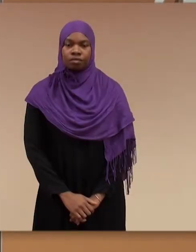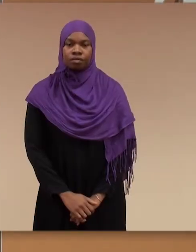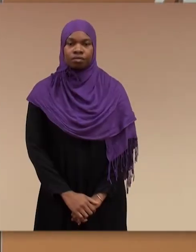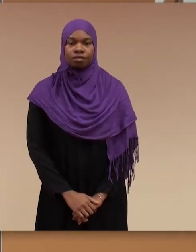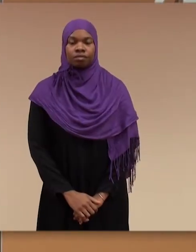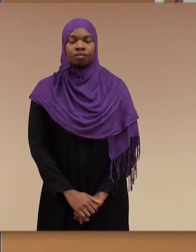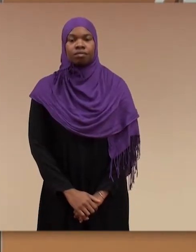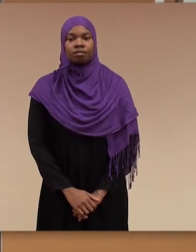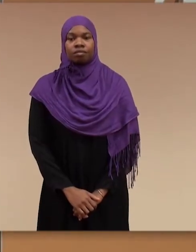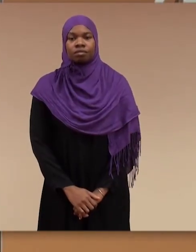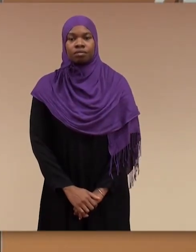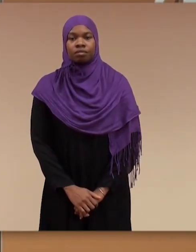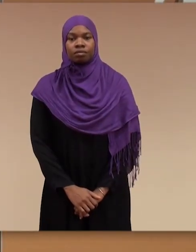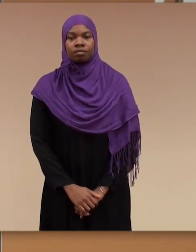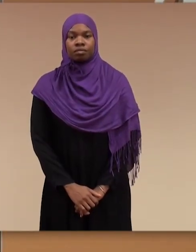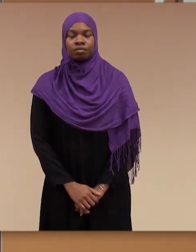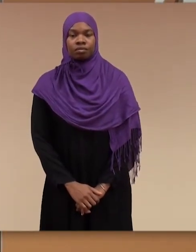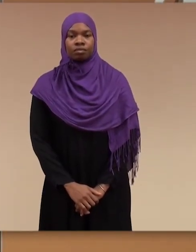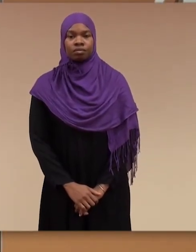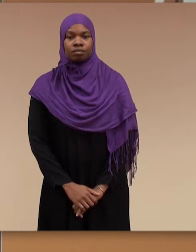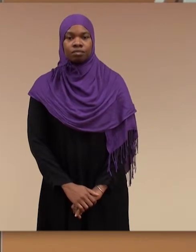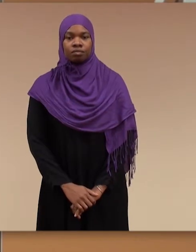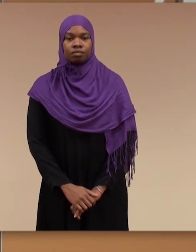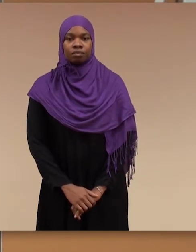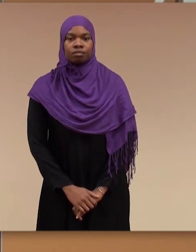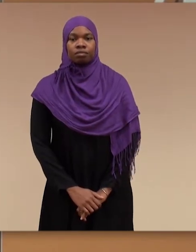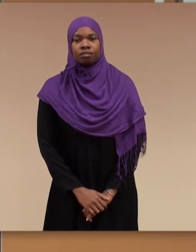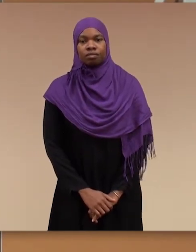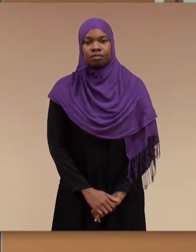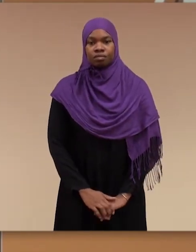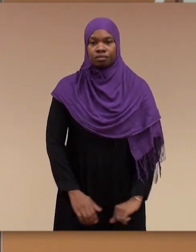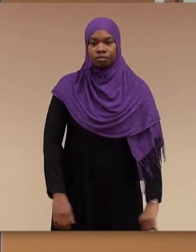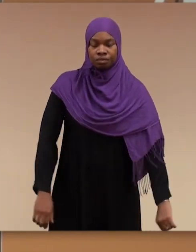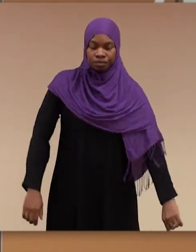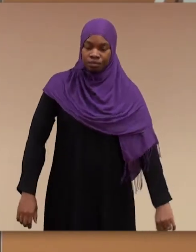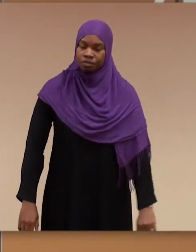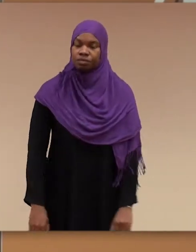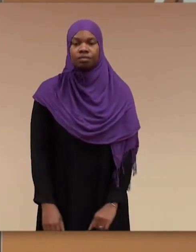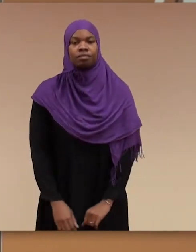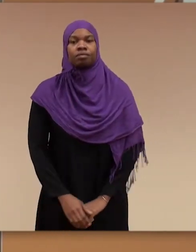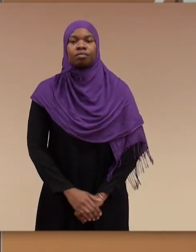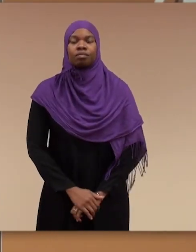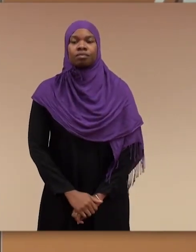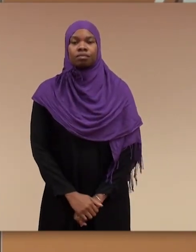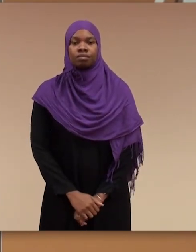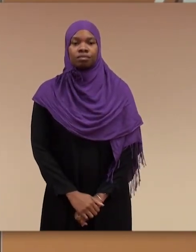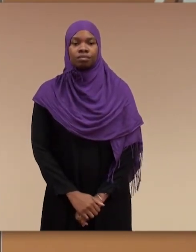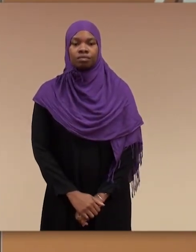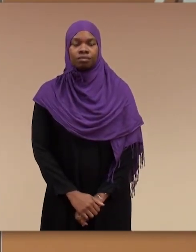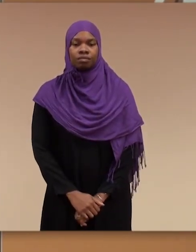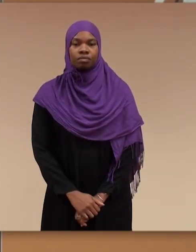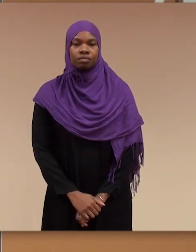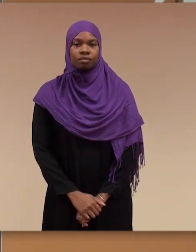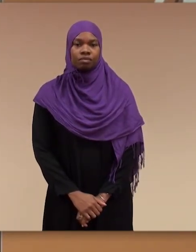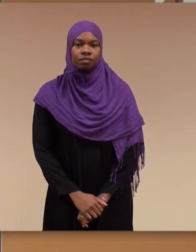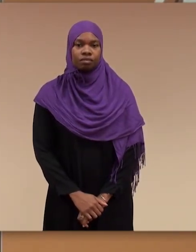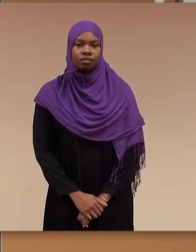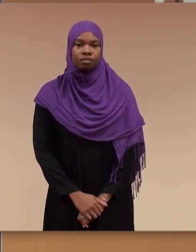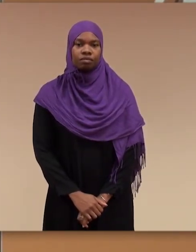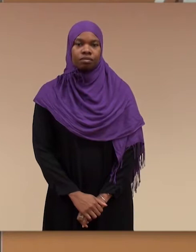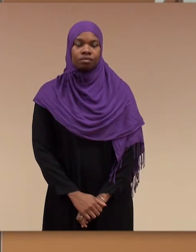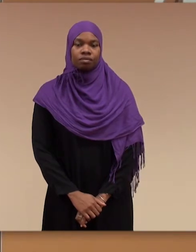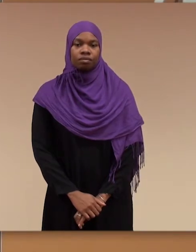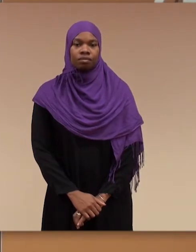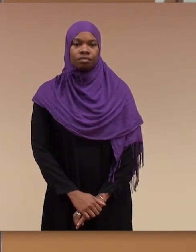They would not eat. All the children will sit down and wait till Muhammad sallallahu alaihi wasallam comes, till they